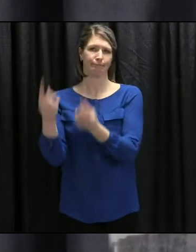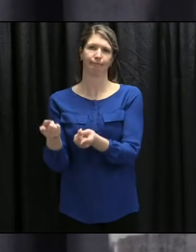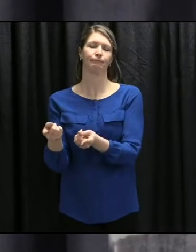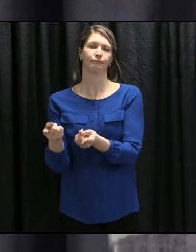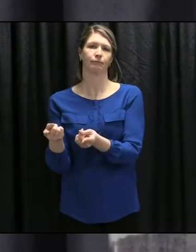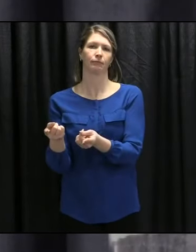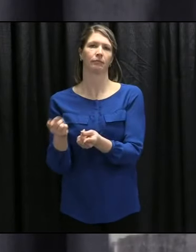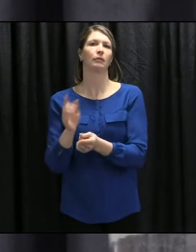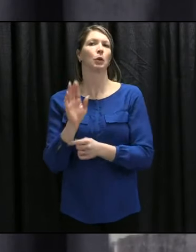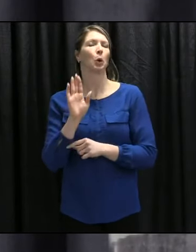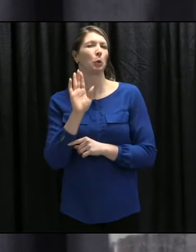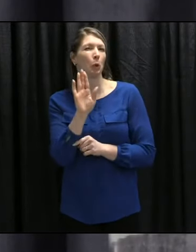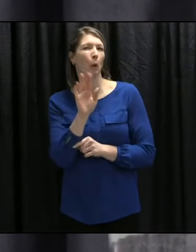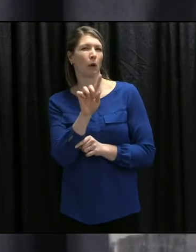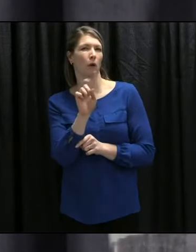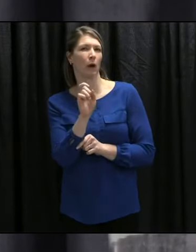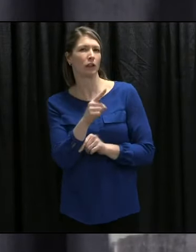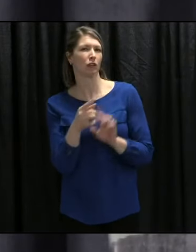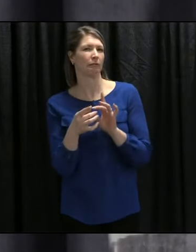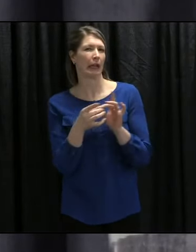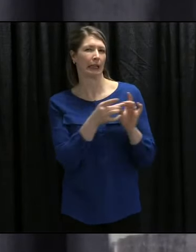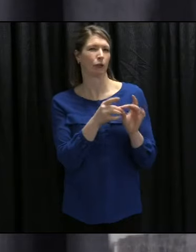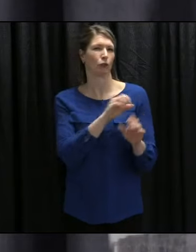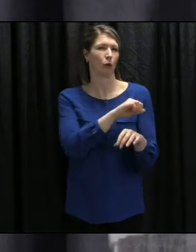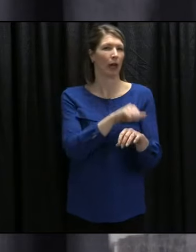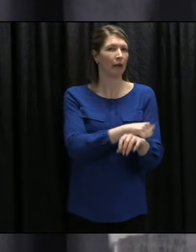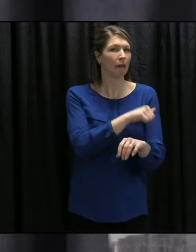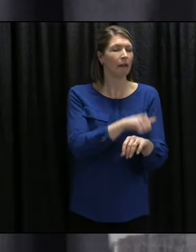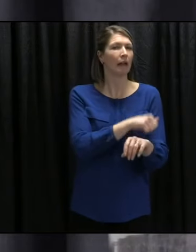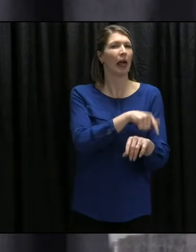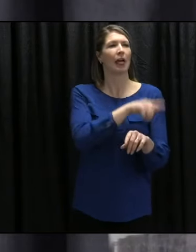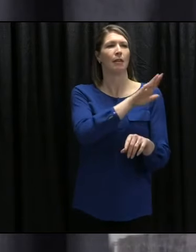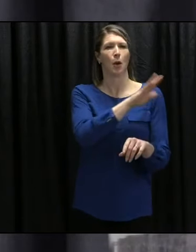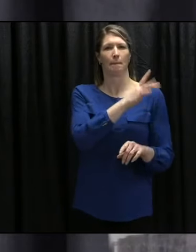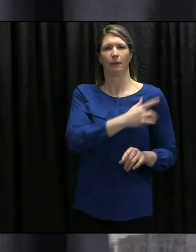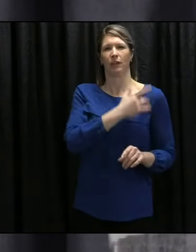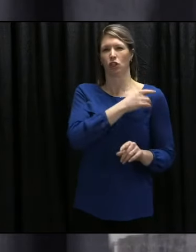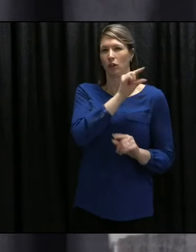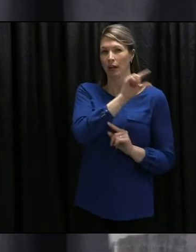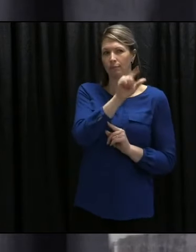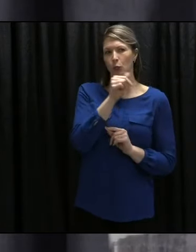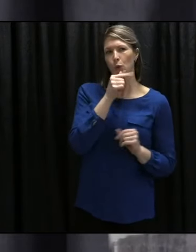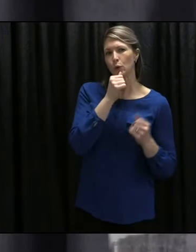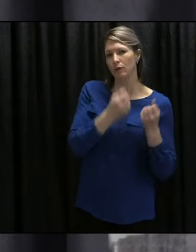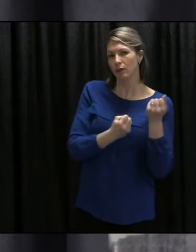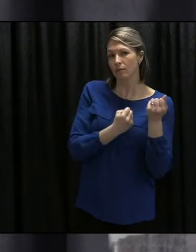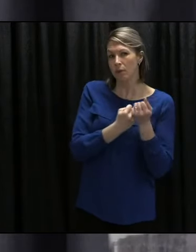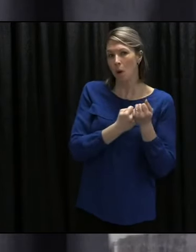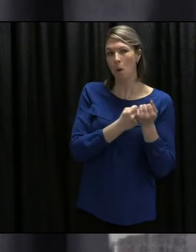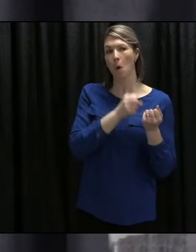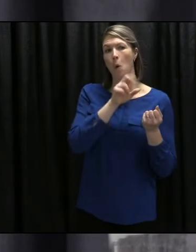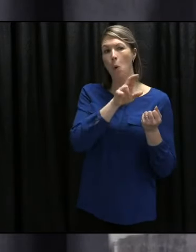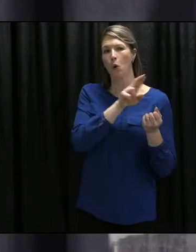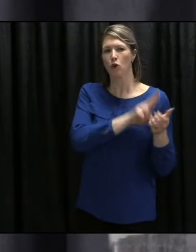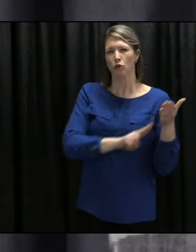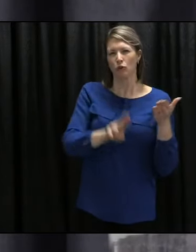you're referring to are actually, in a sense, sponsored by the provincial government or simply taking place in a traditional academic setting, such as the